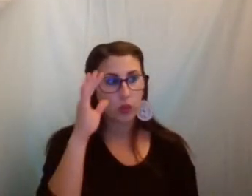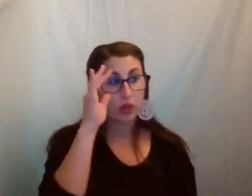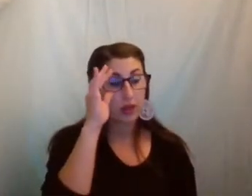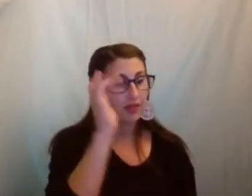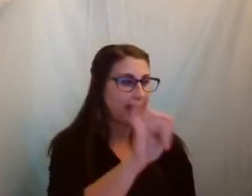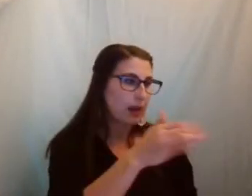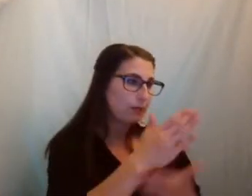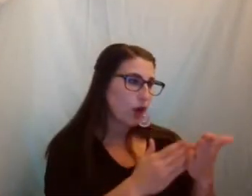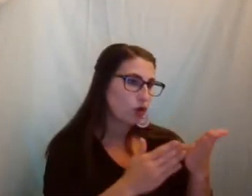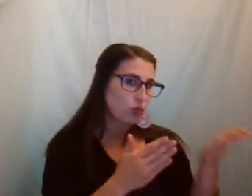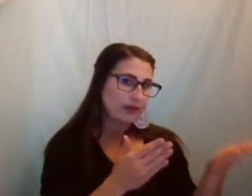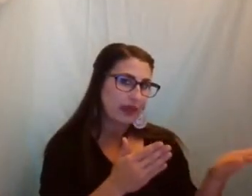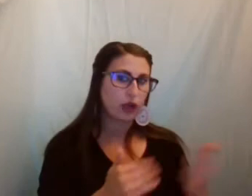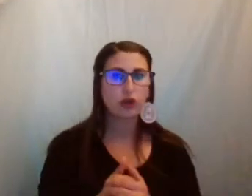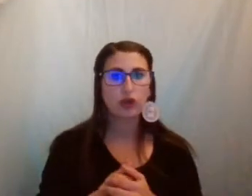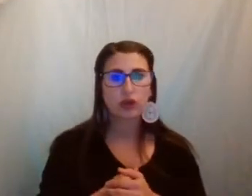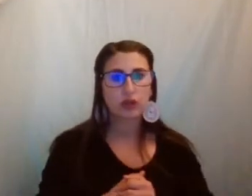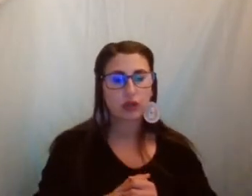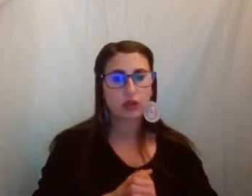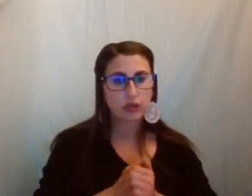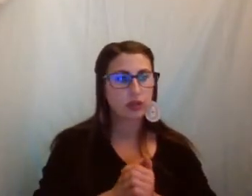All right, this part,